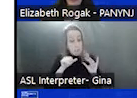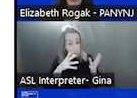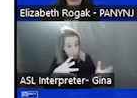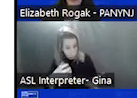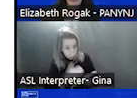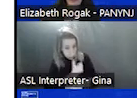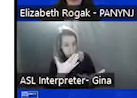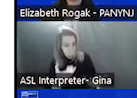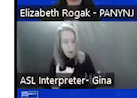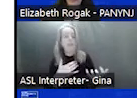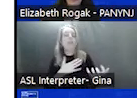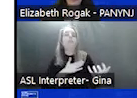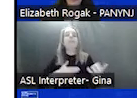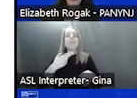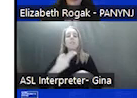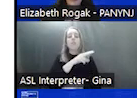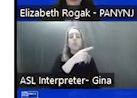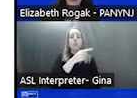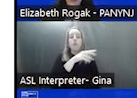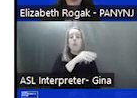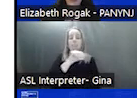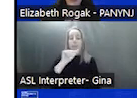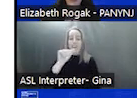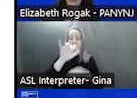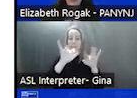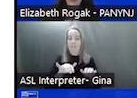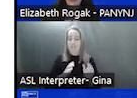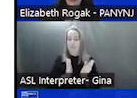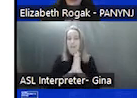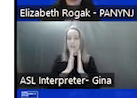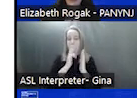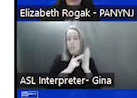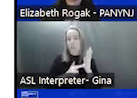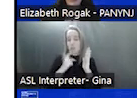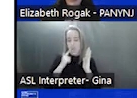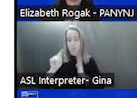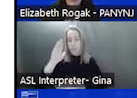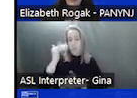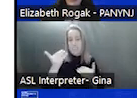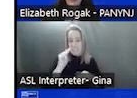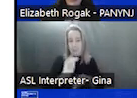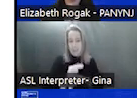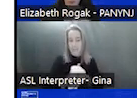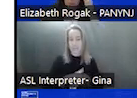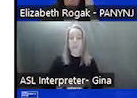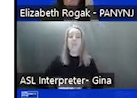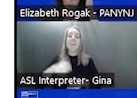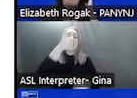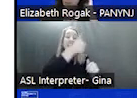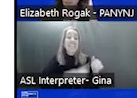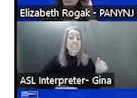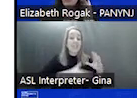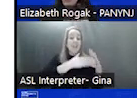speaker will be allowed 3 minutes. We will be keeping time, and I will notify you when you have 30 seconds remaining and when your time is